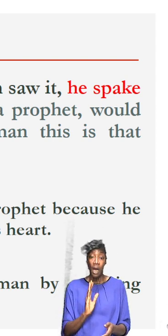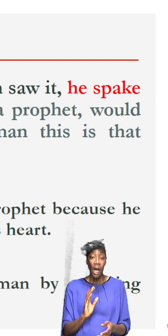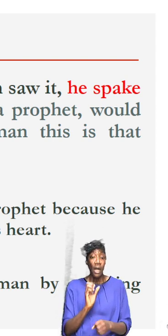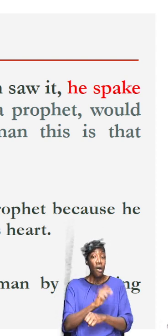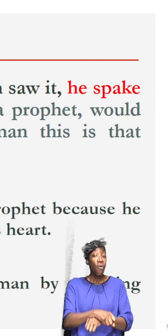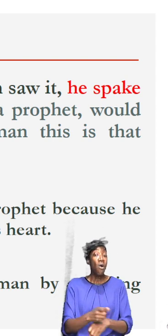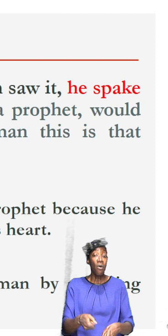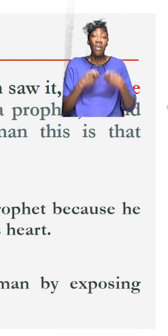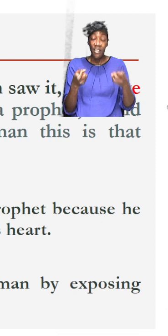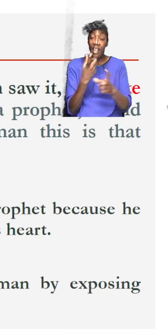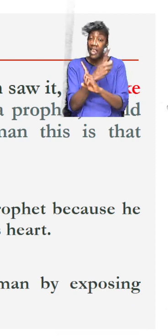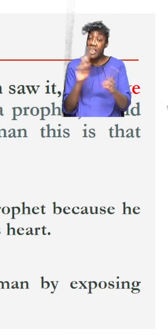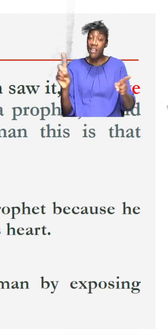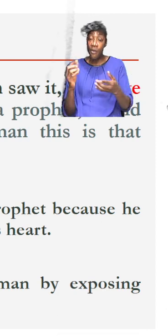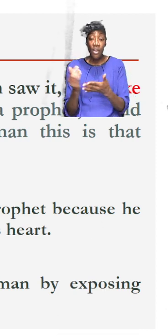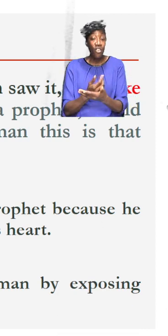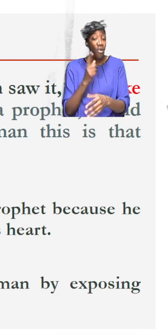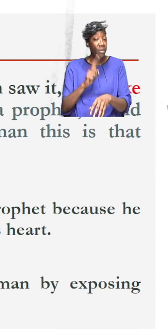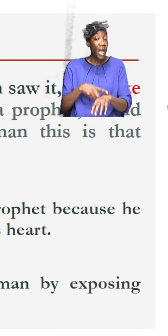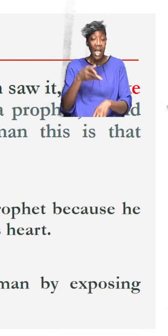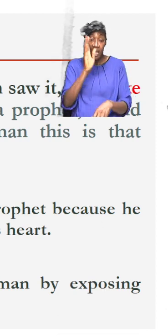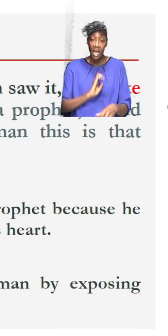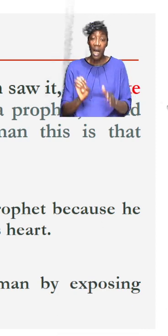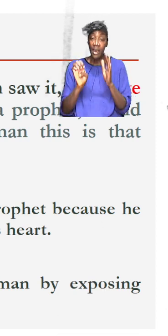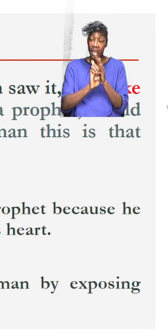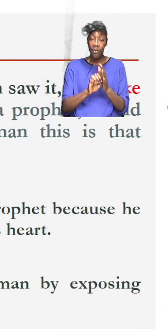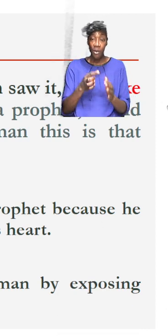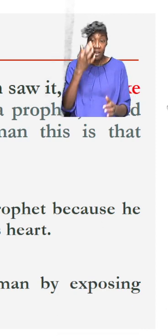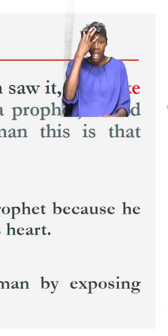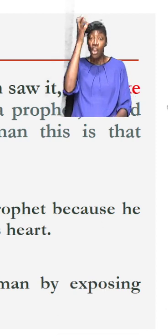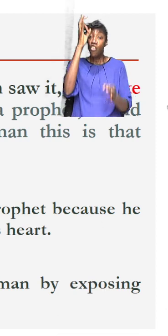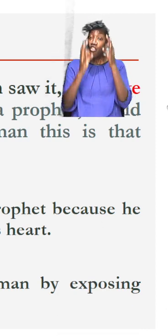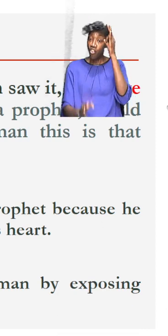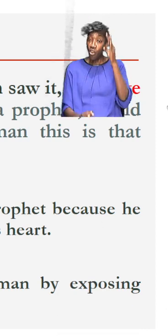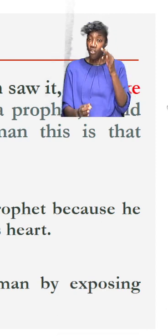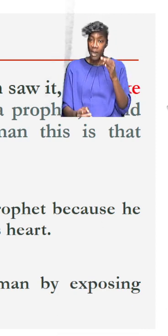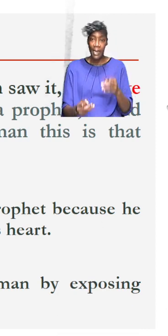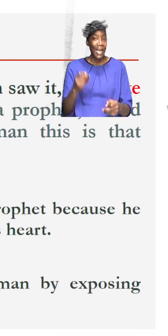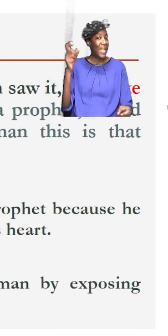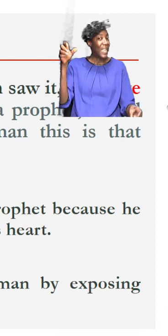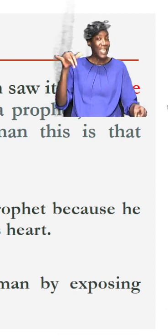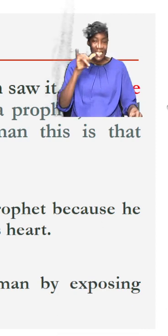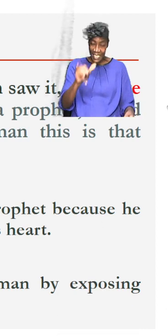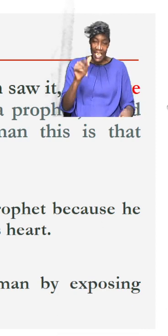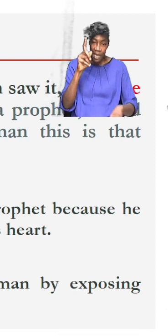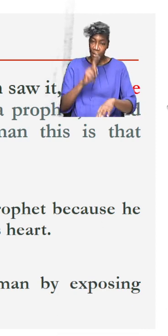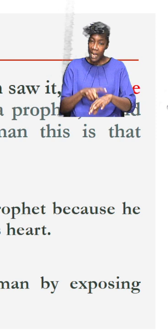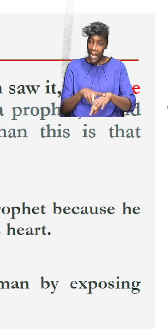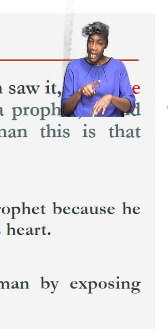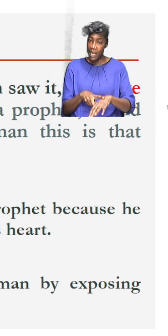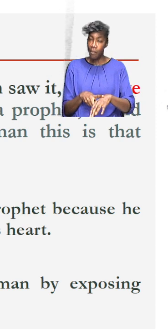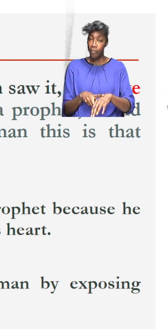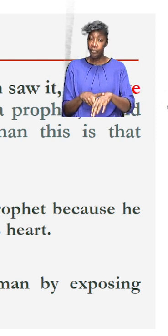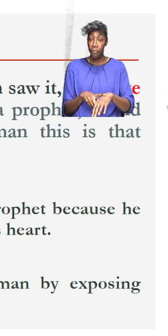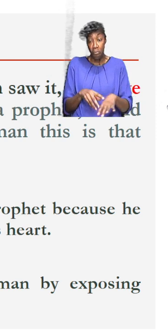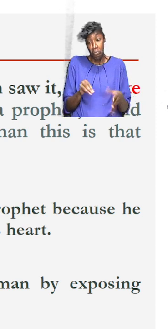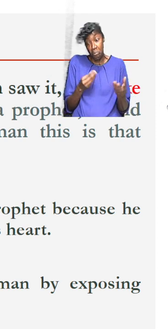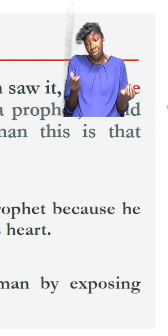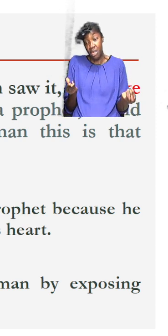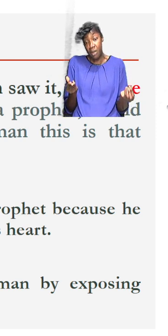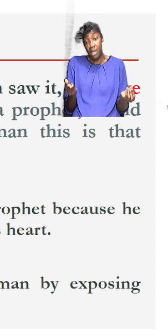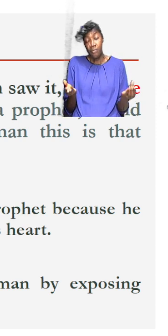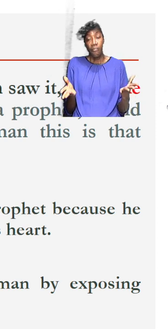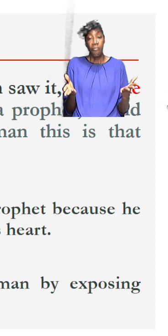In some cases, God might express judgment instantly, like in the case of Sodom and Gomorrah. Or God